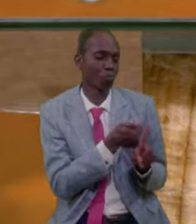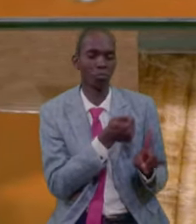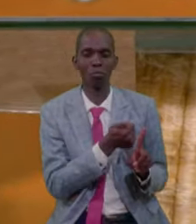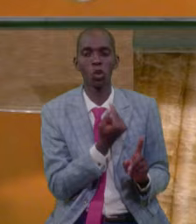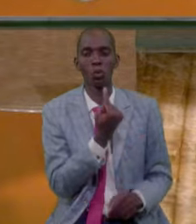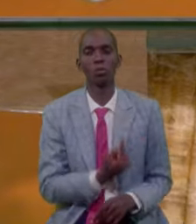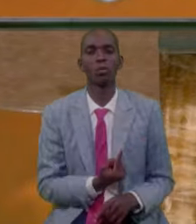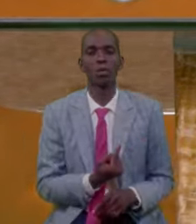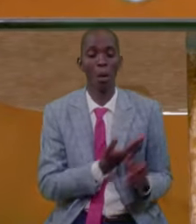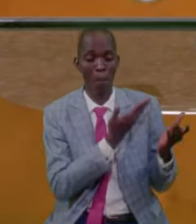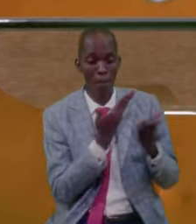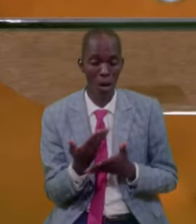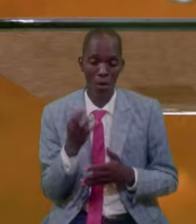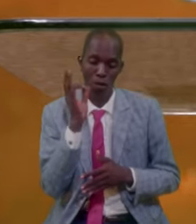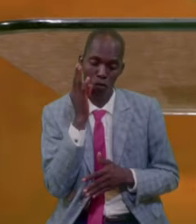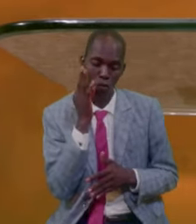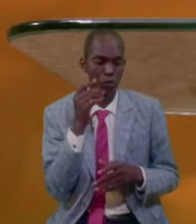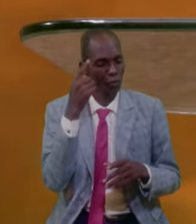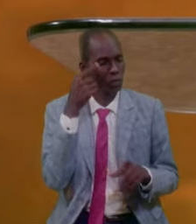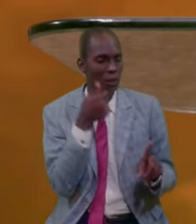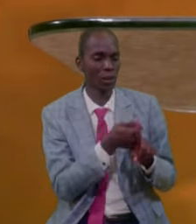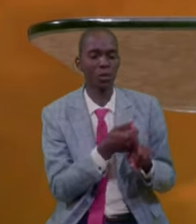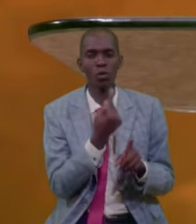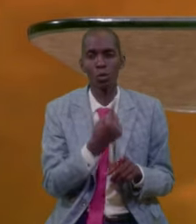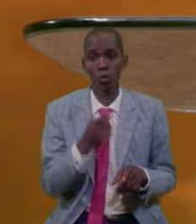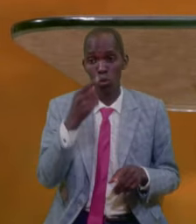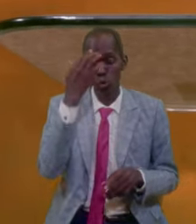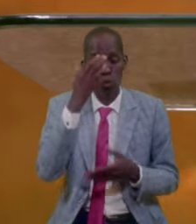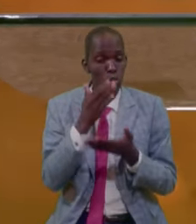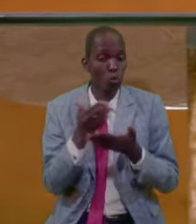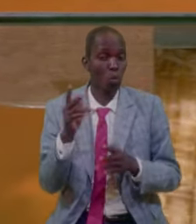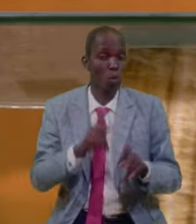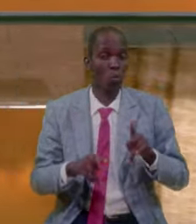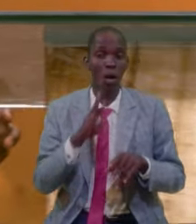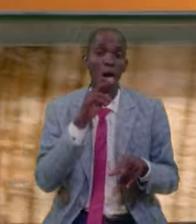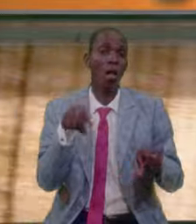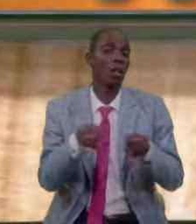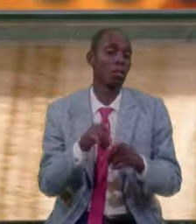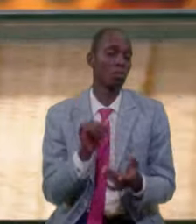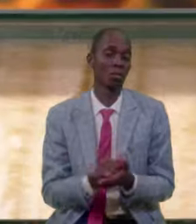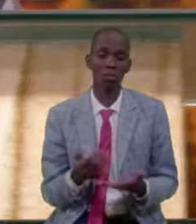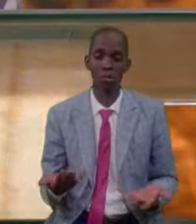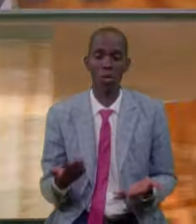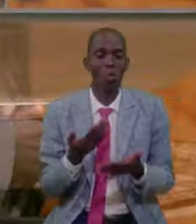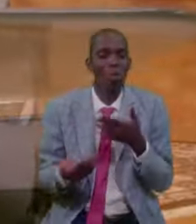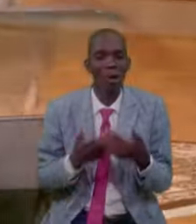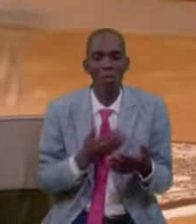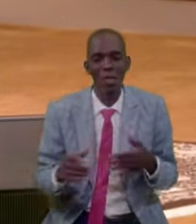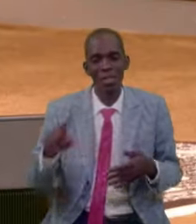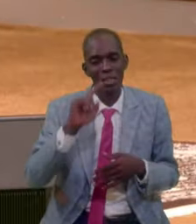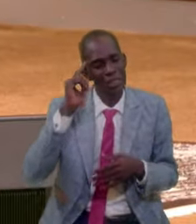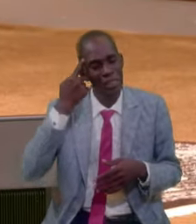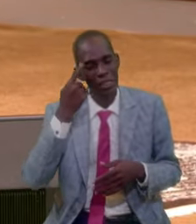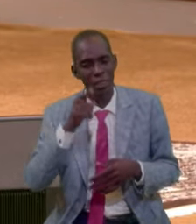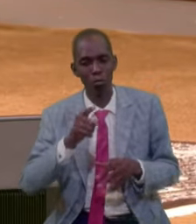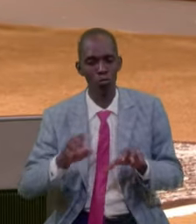fruit unto himself. Do you know people like that? Whatever they think they're doing, and they say they're doing it